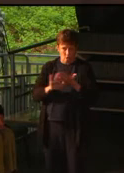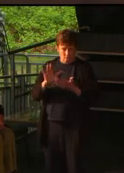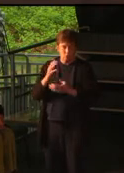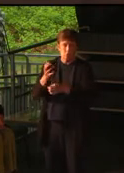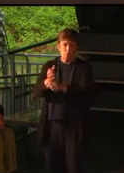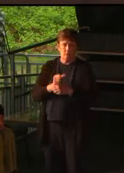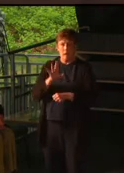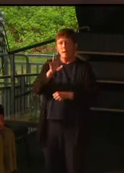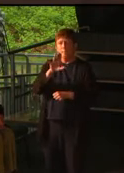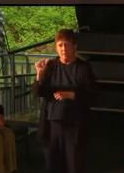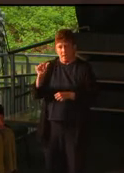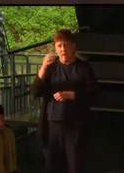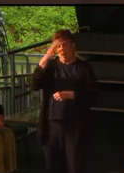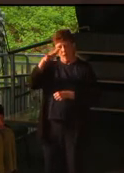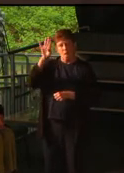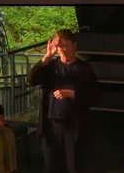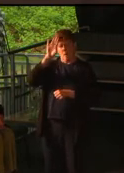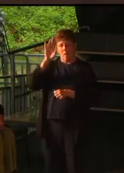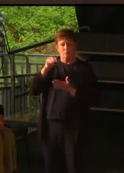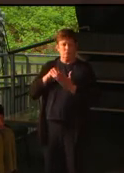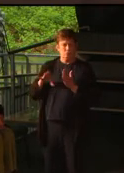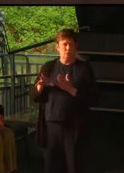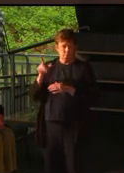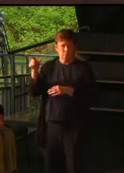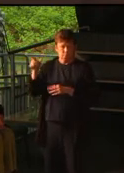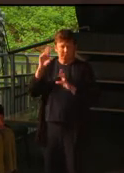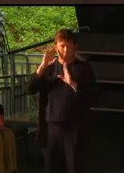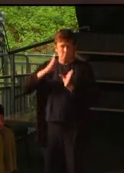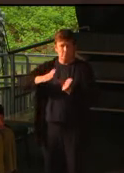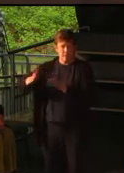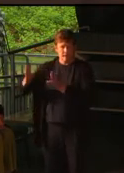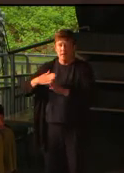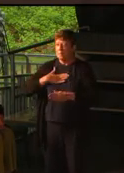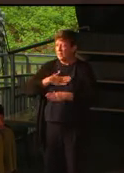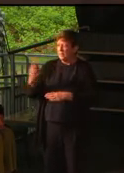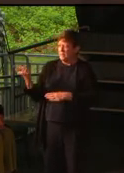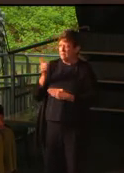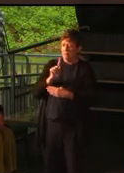in anthropology. Victoria, would you please join me at the podium?